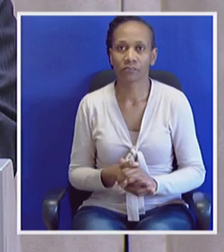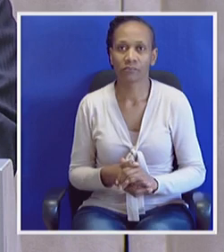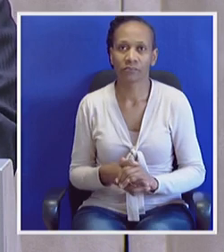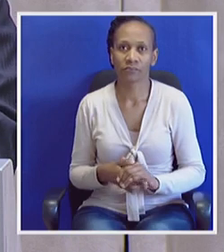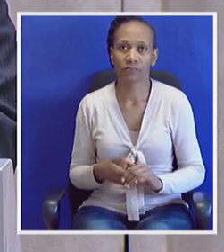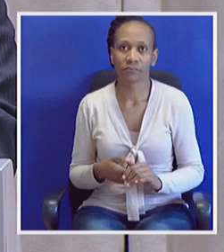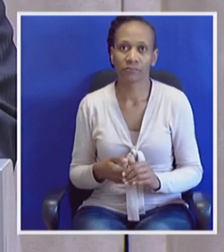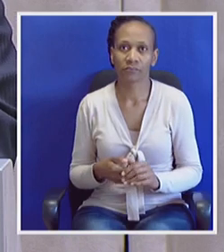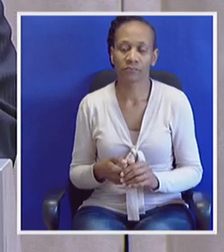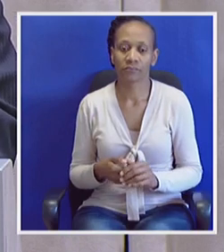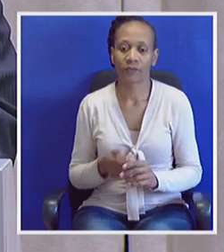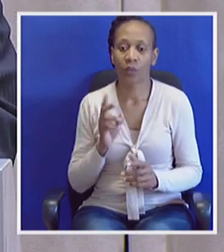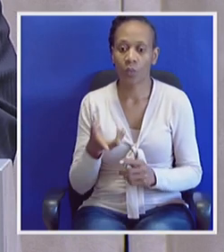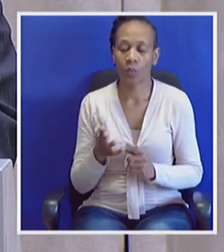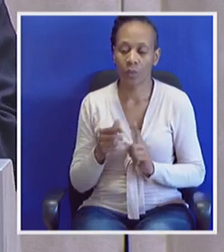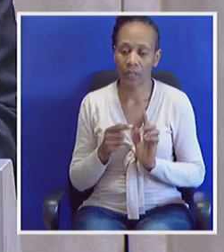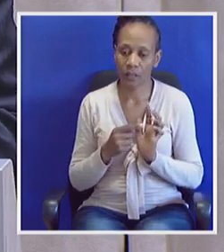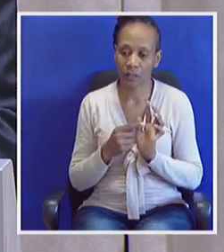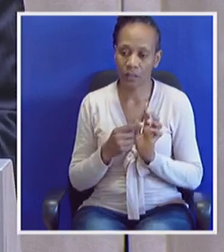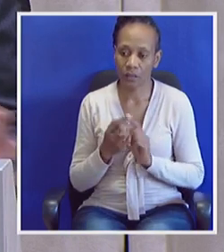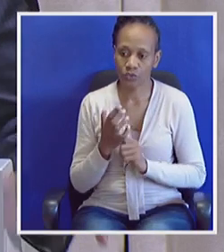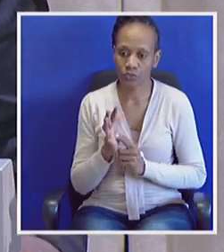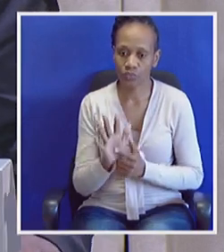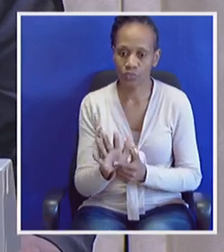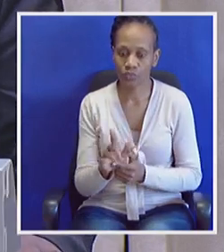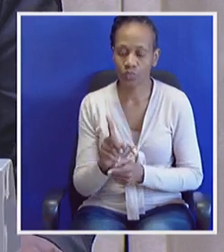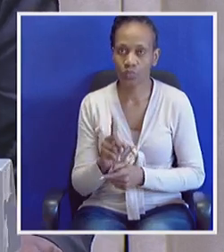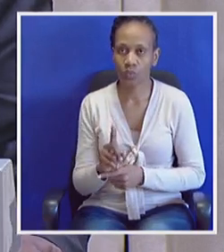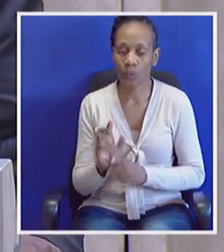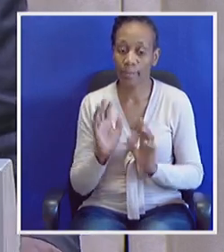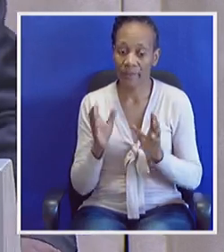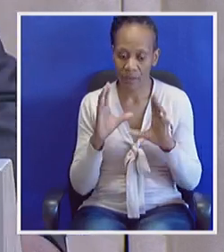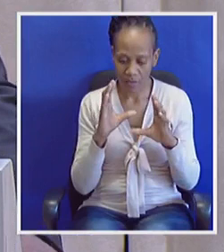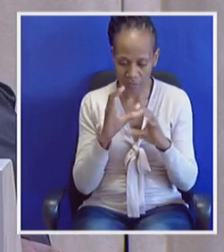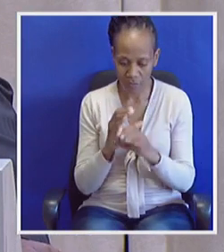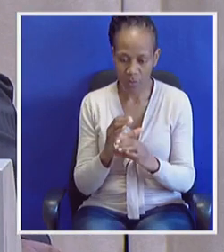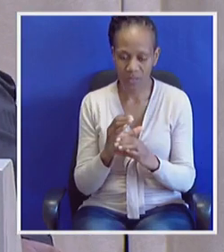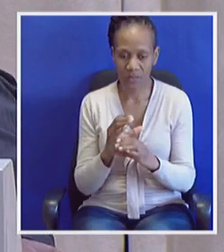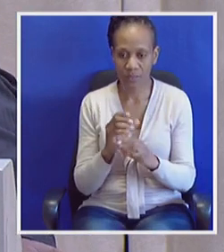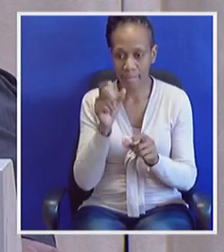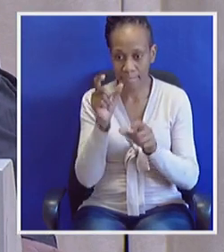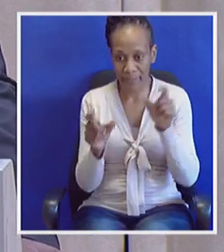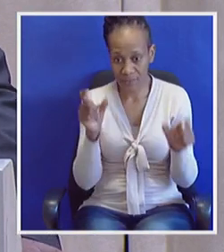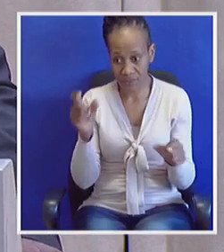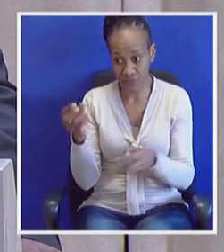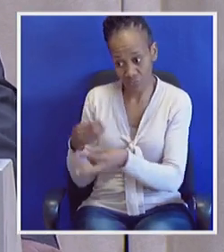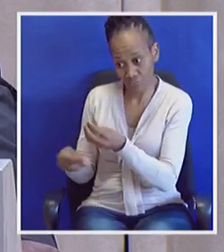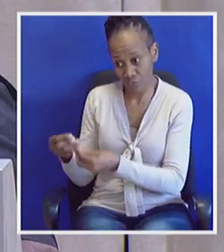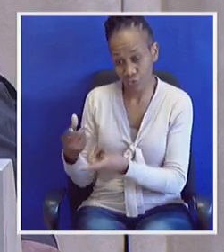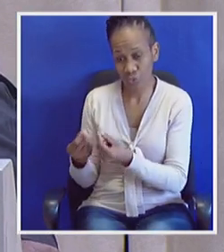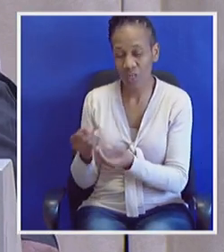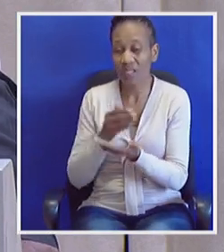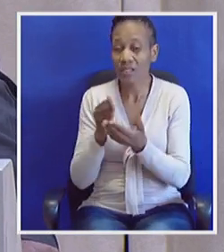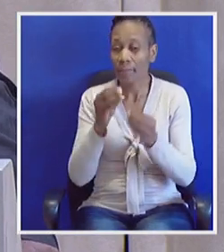It is going to result in a greater focus, really, on wrongdoers. Those